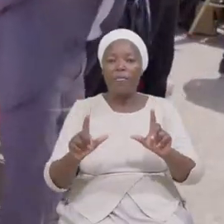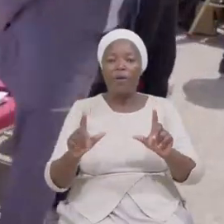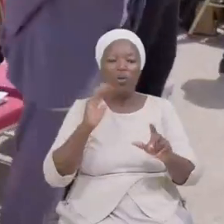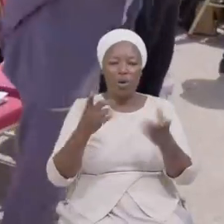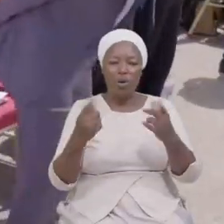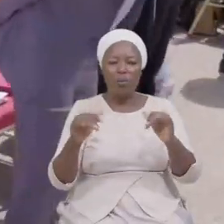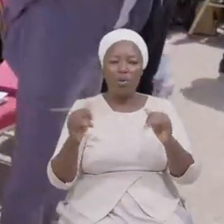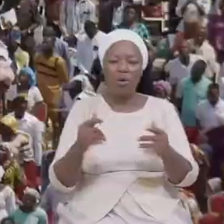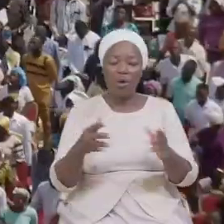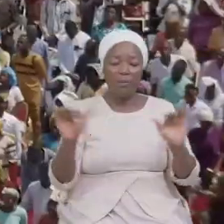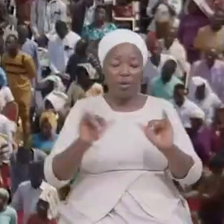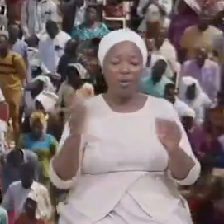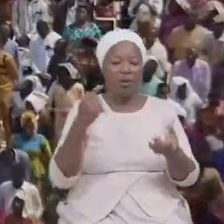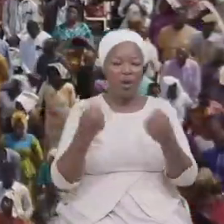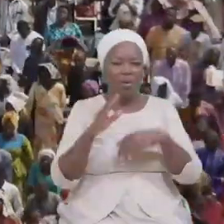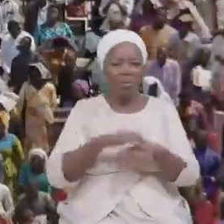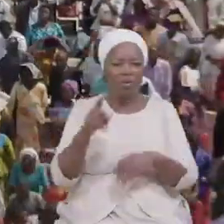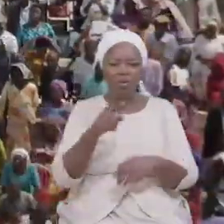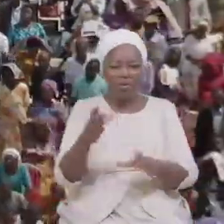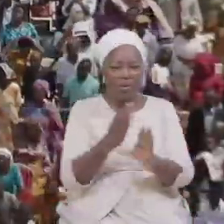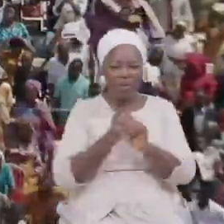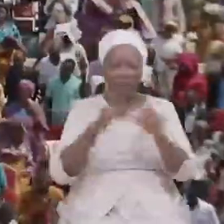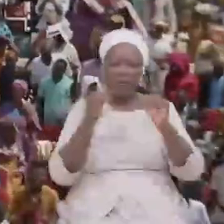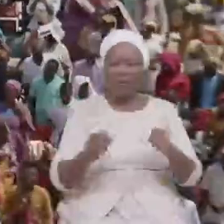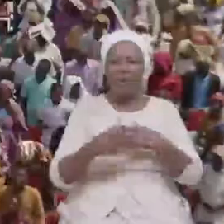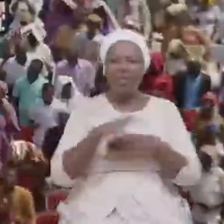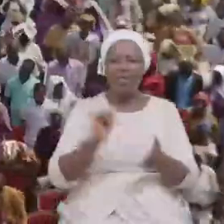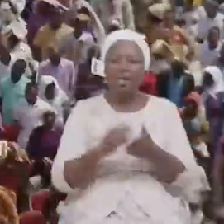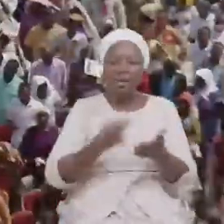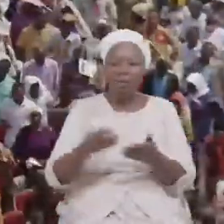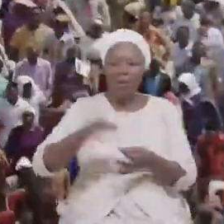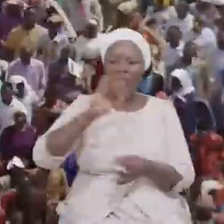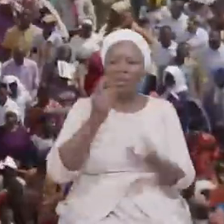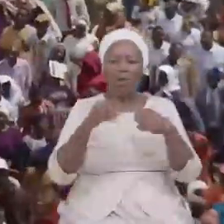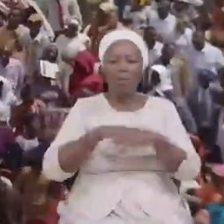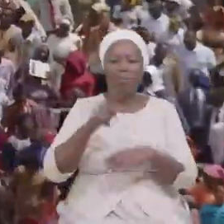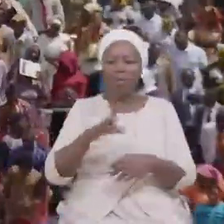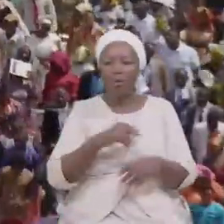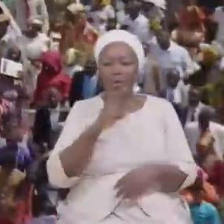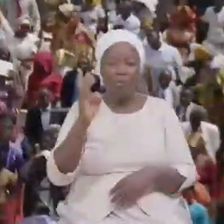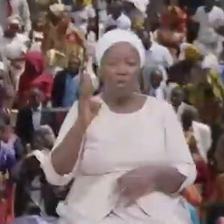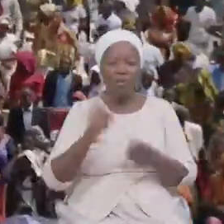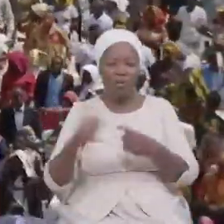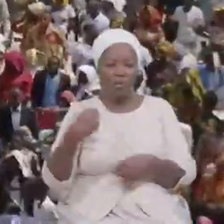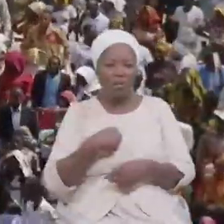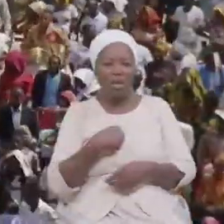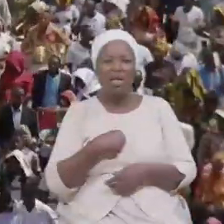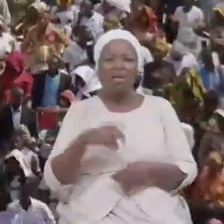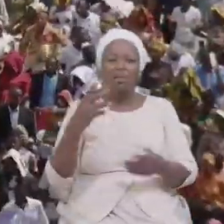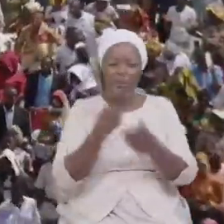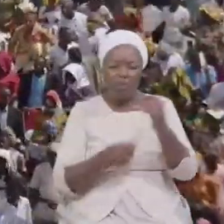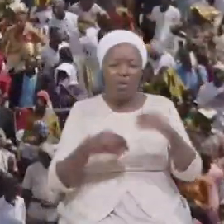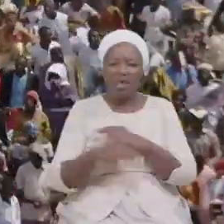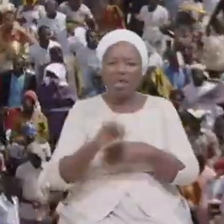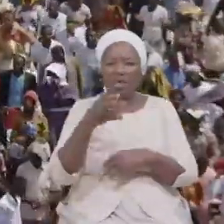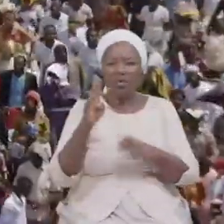receive power after that the Holy Ghost has come upon you. And you shall be witnesses unto me, both in Jerusalem, in all